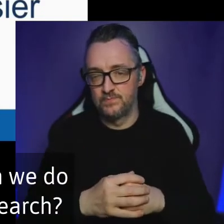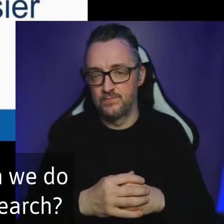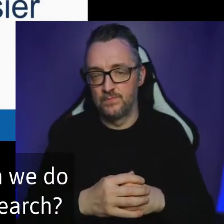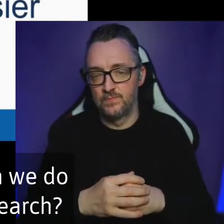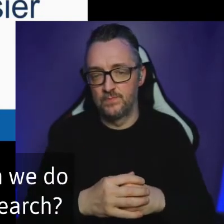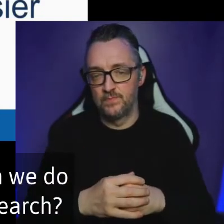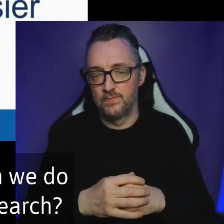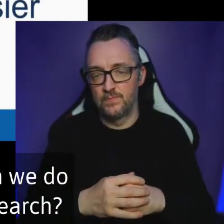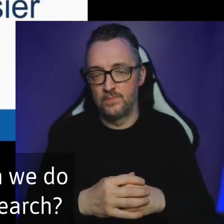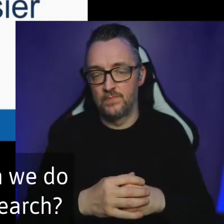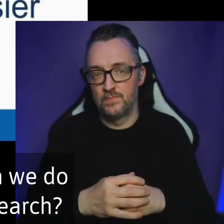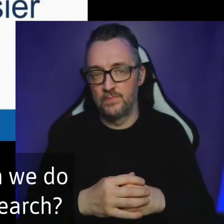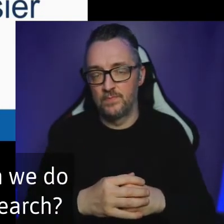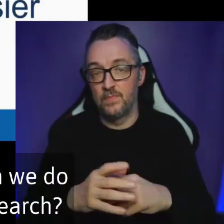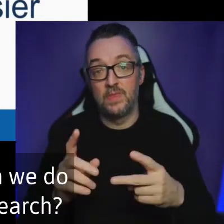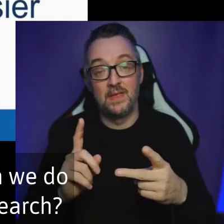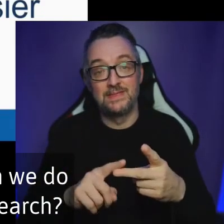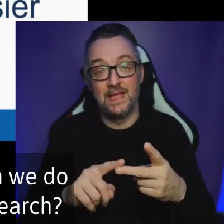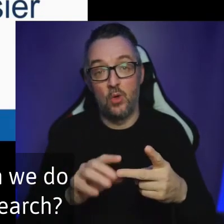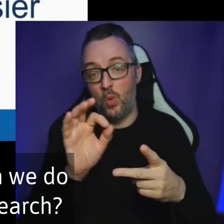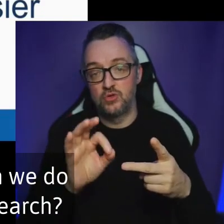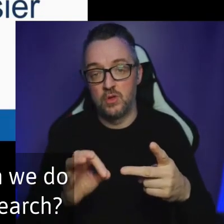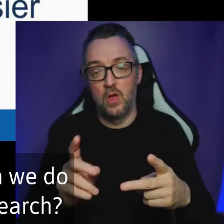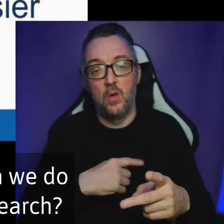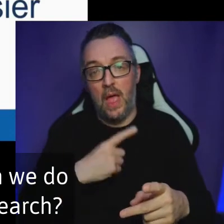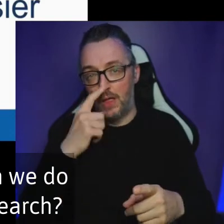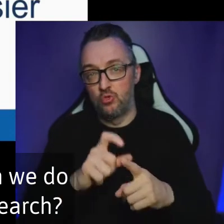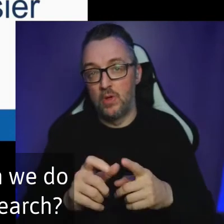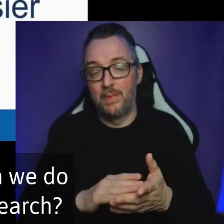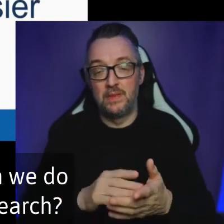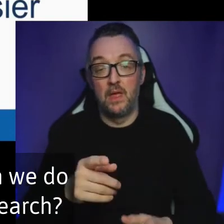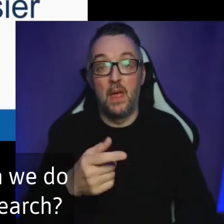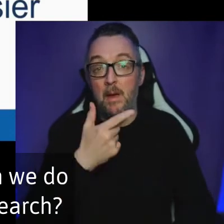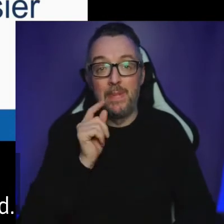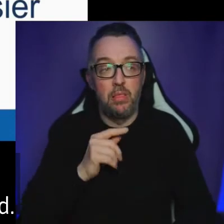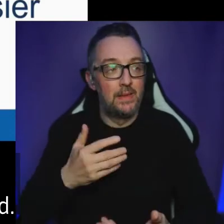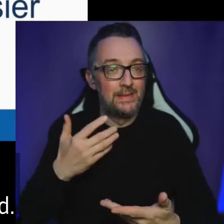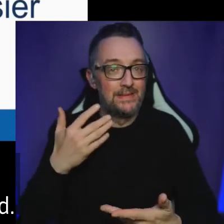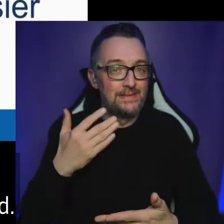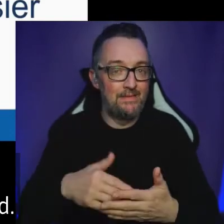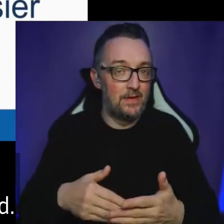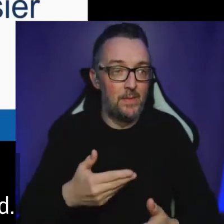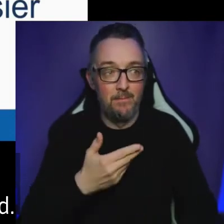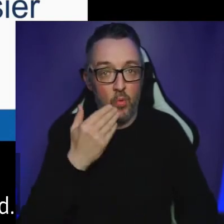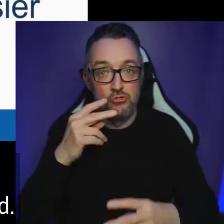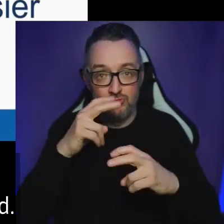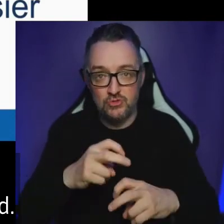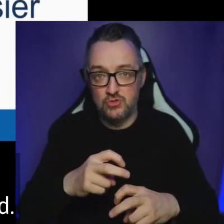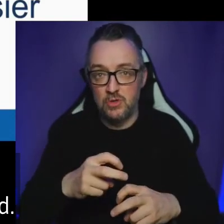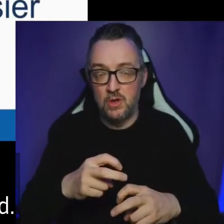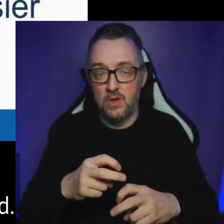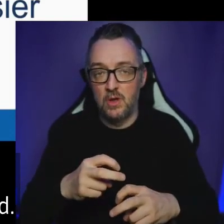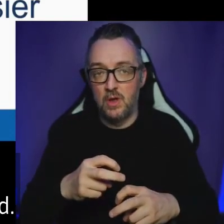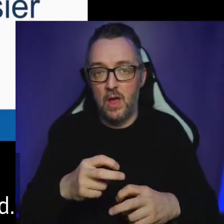think, okay, so the second question is, what can we do to make it easier for people to be involved in research? This isn't so much about how to improve